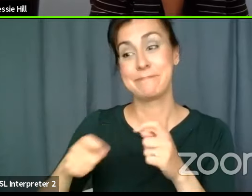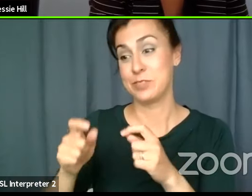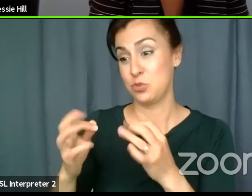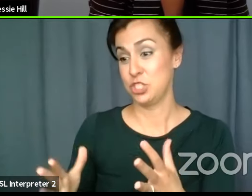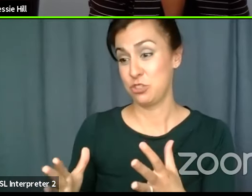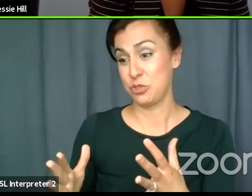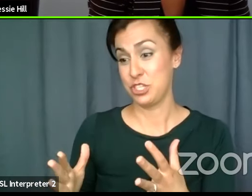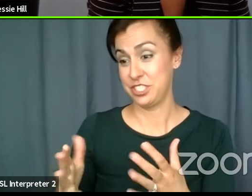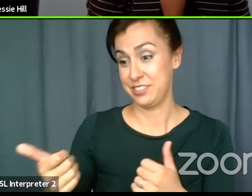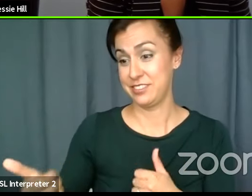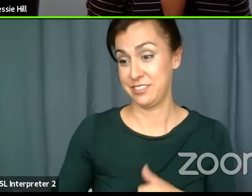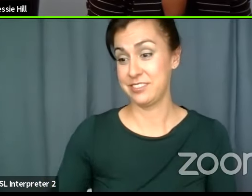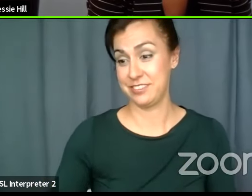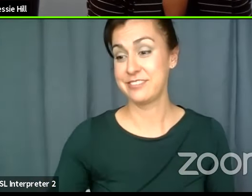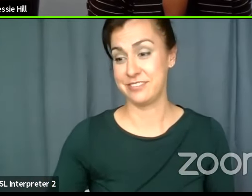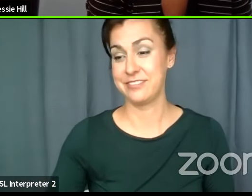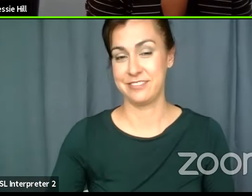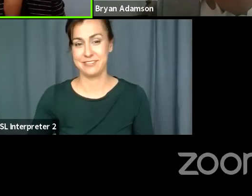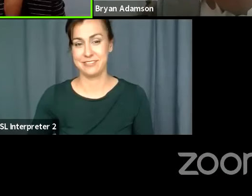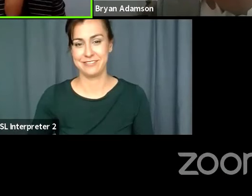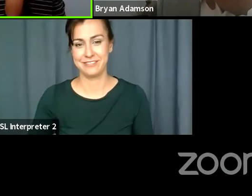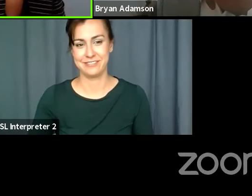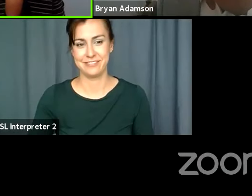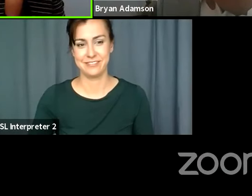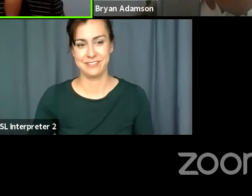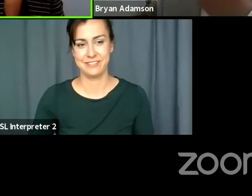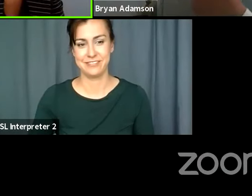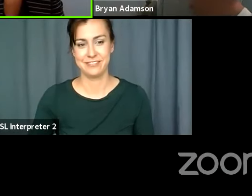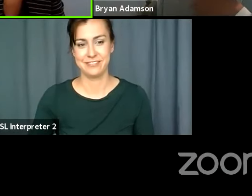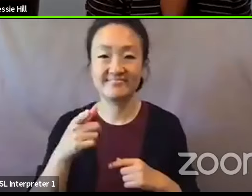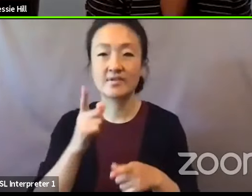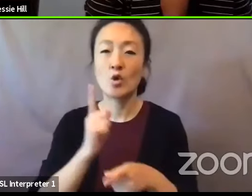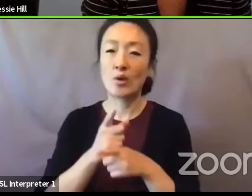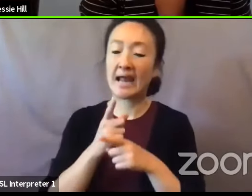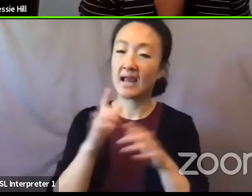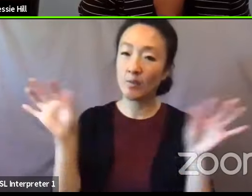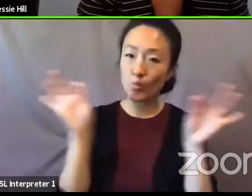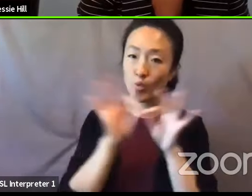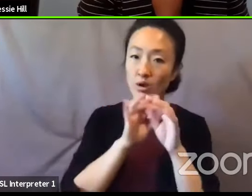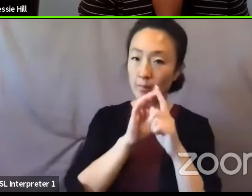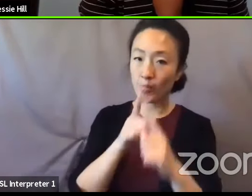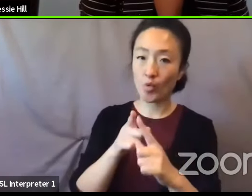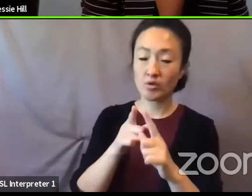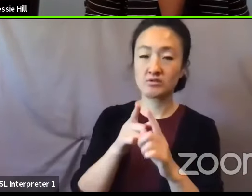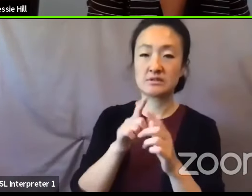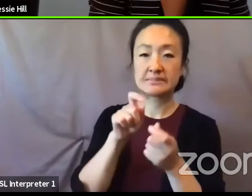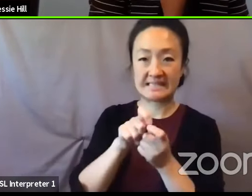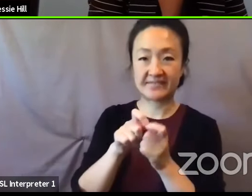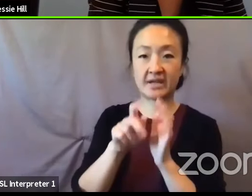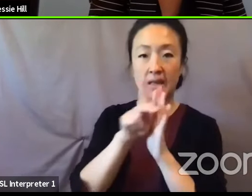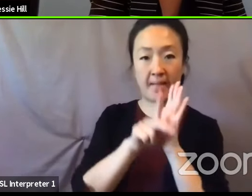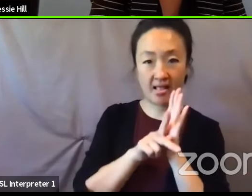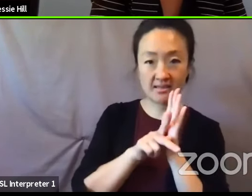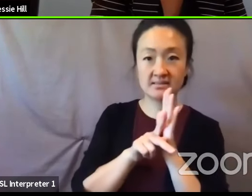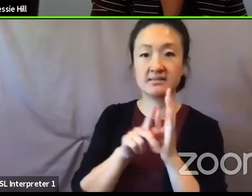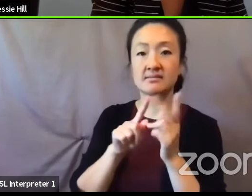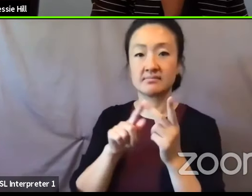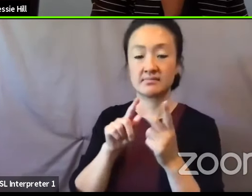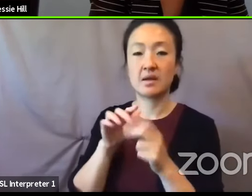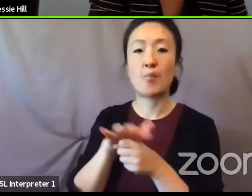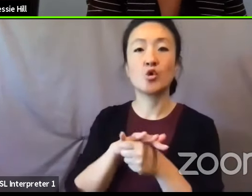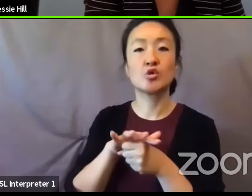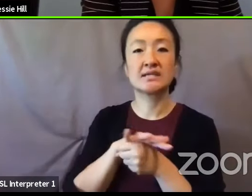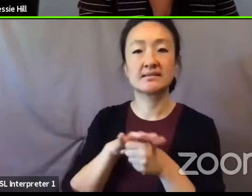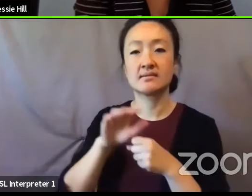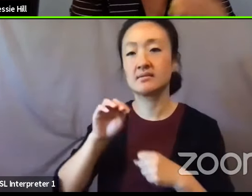Right, because you have to. You also have to be able to point to an official policy or custom in order to hold the municipality liable, which often doesn't happen